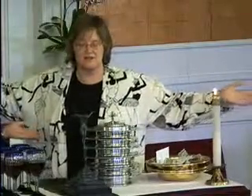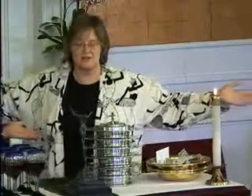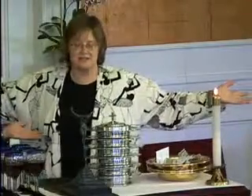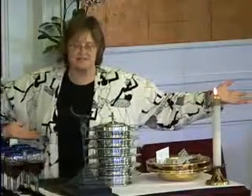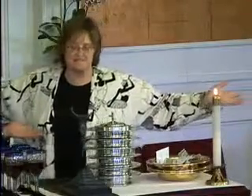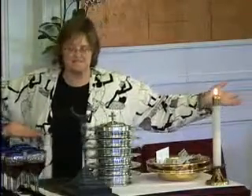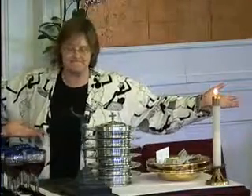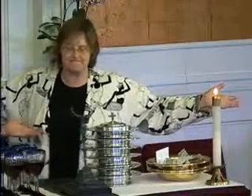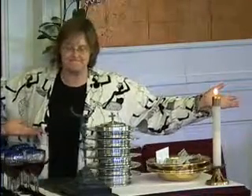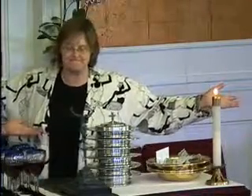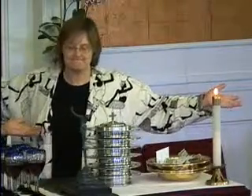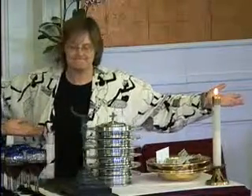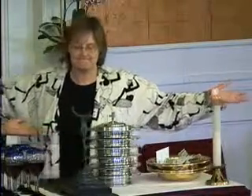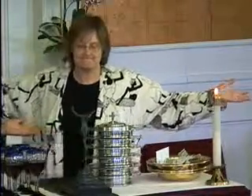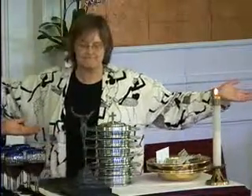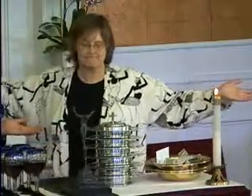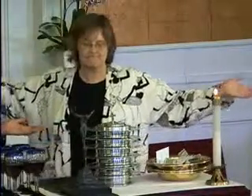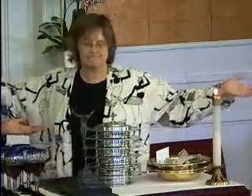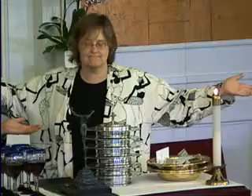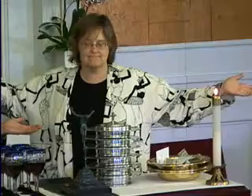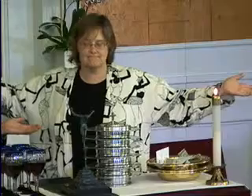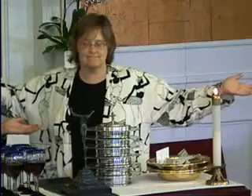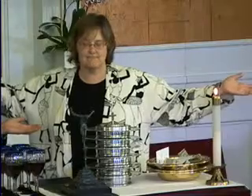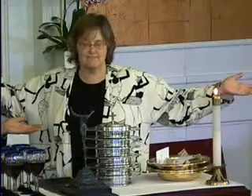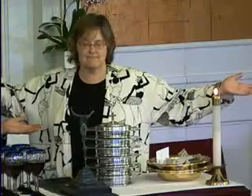Beloved community,